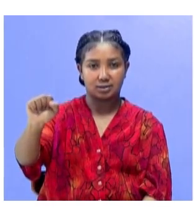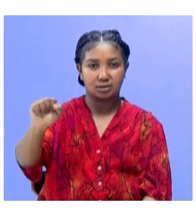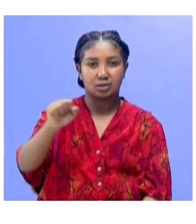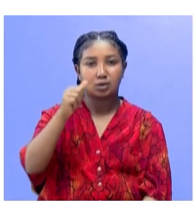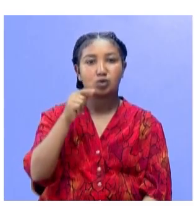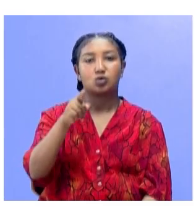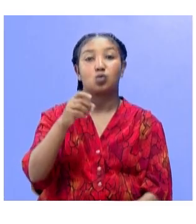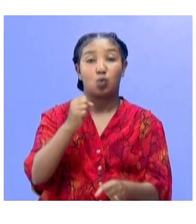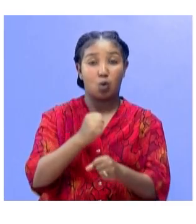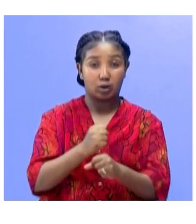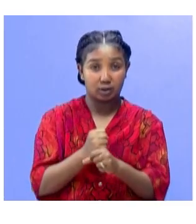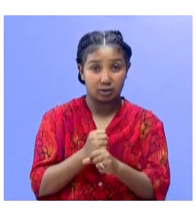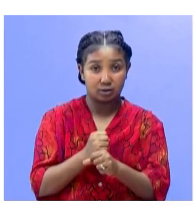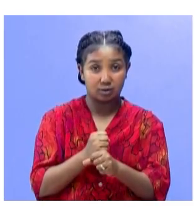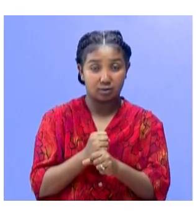you work